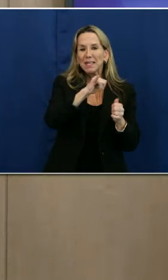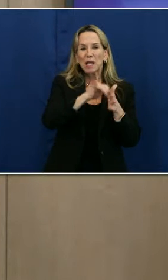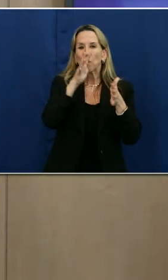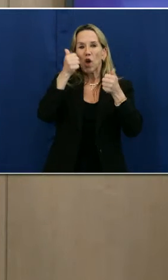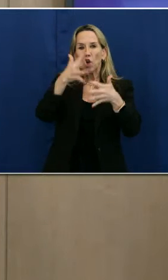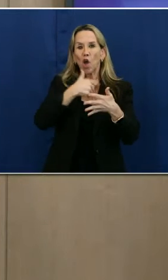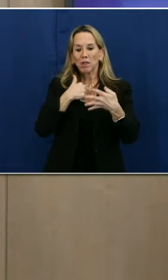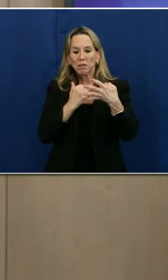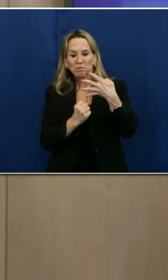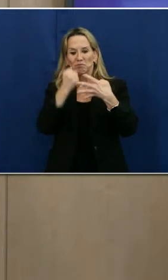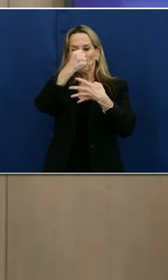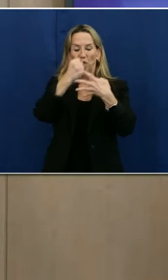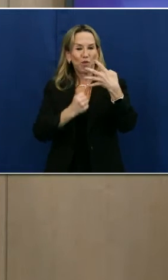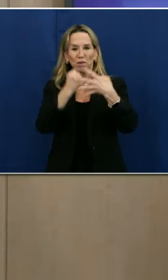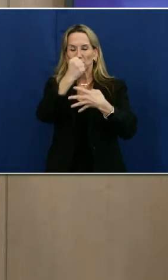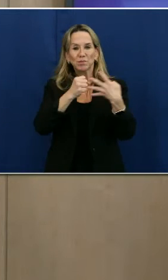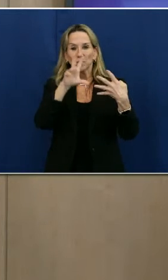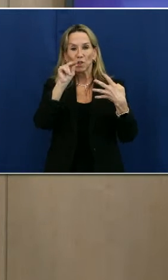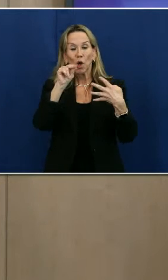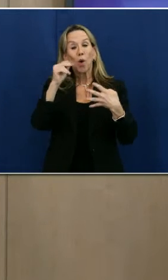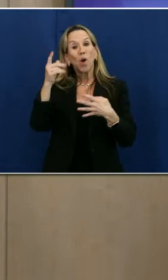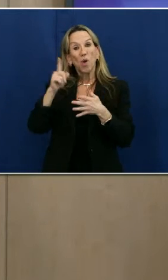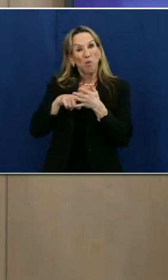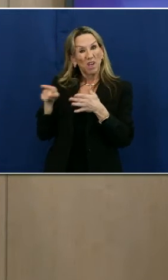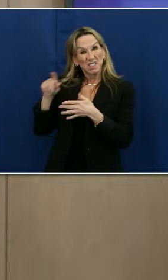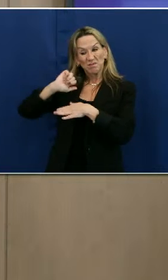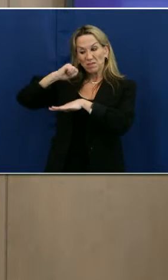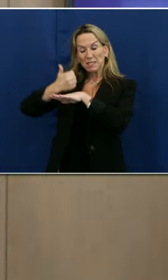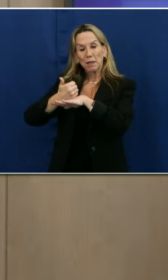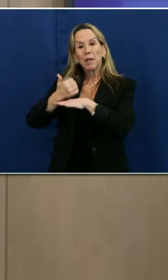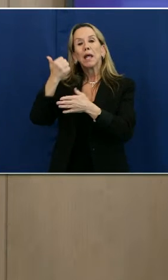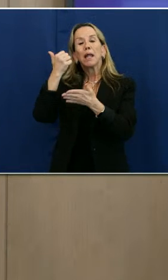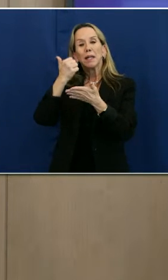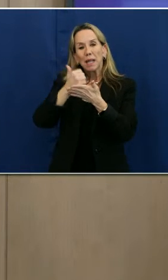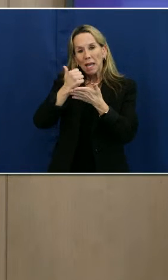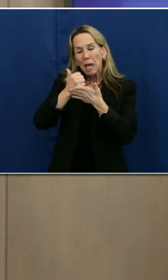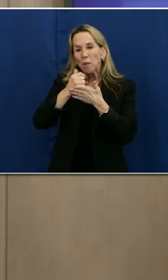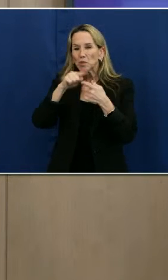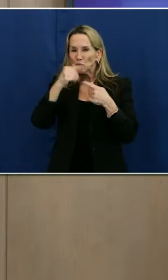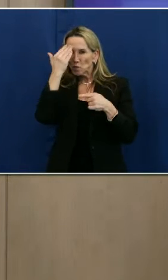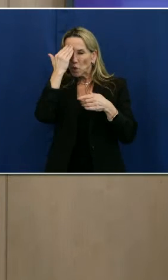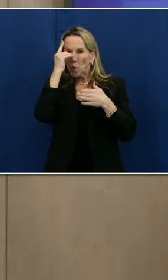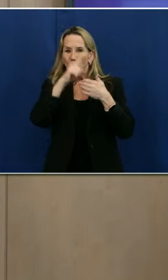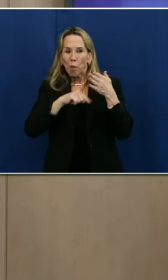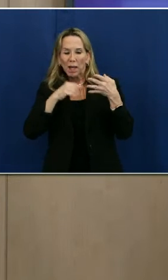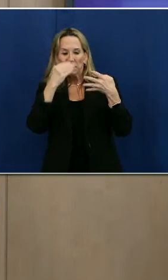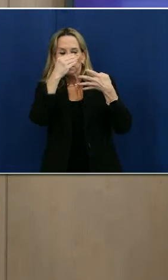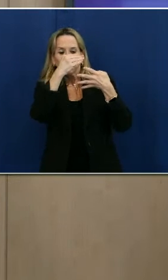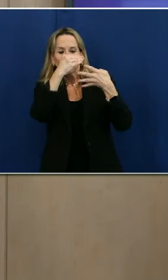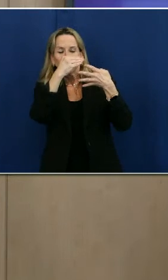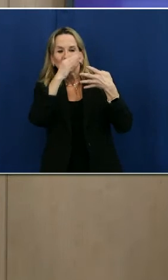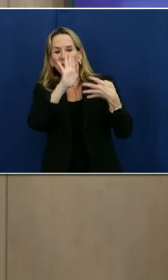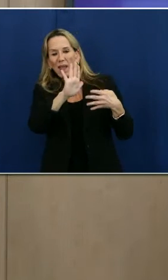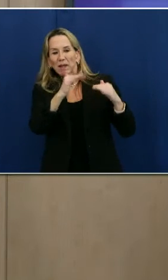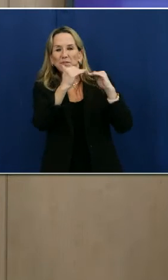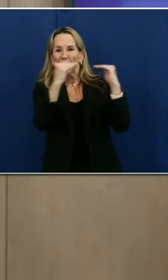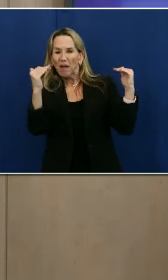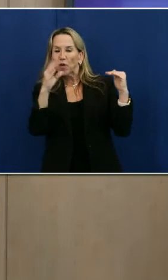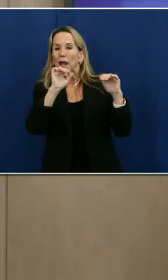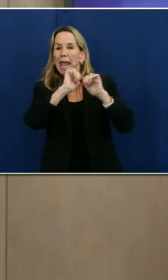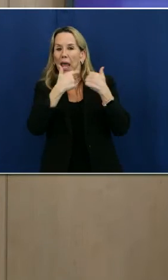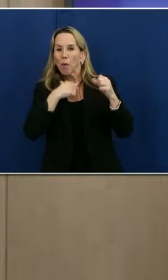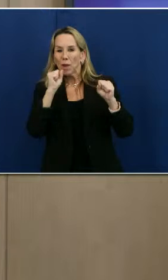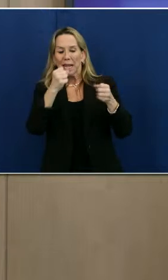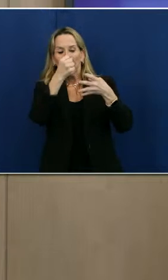has only been set up to help improve one's status and to go to a less restrictive tier. So those are